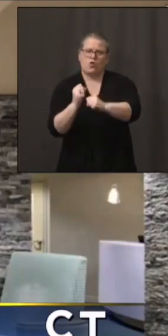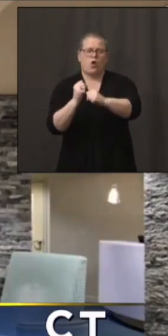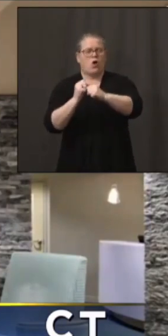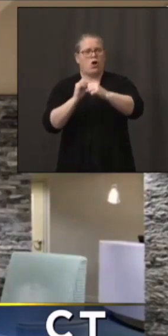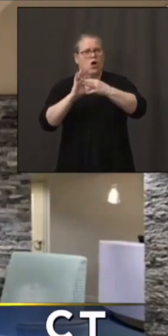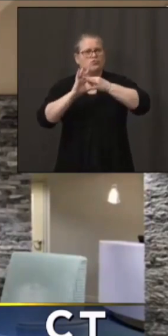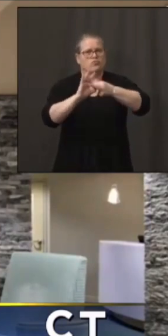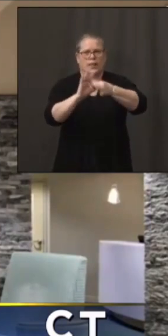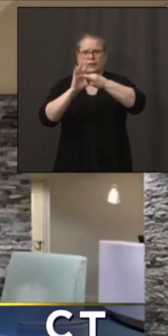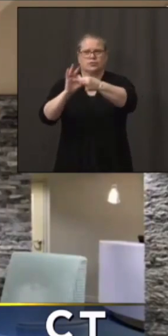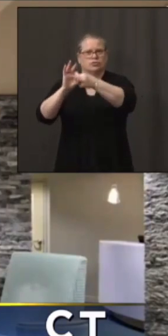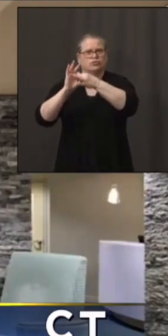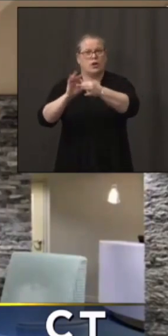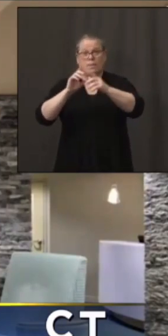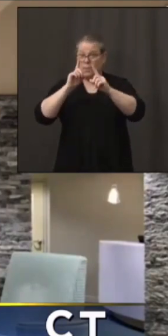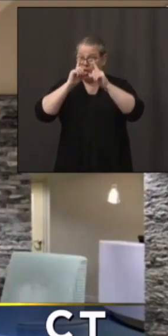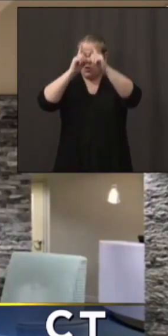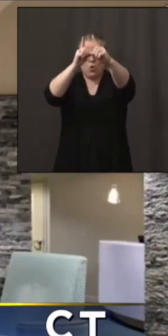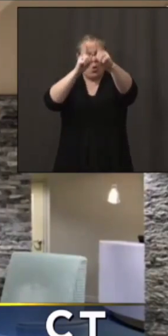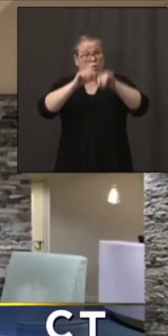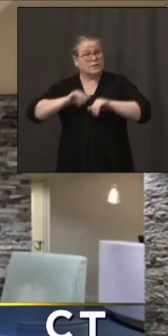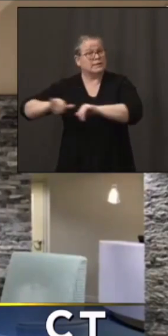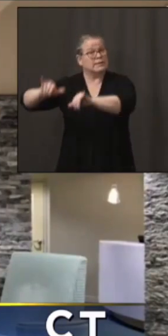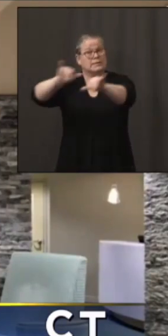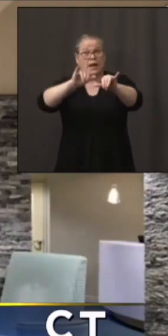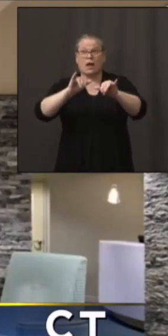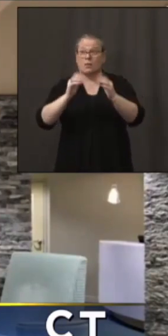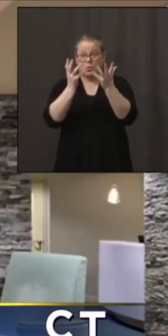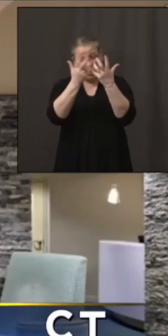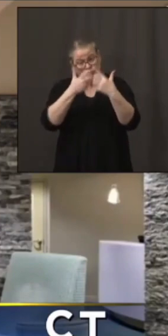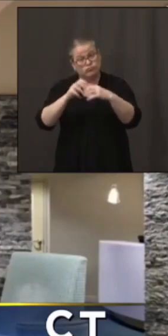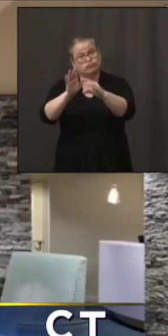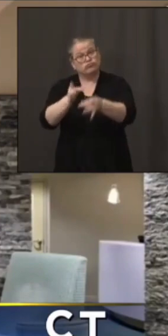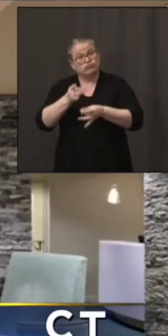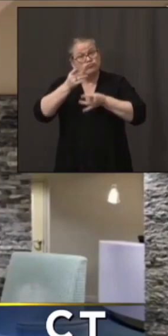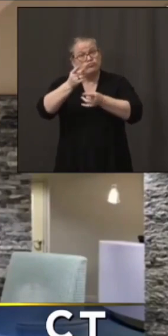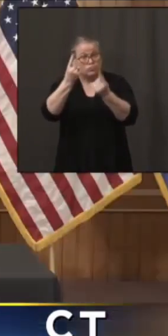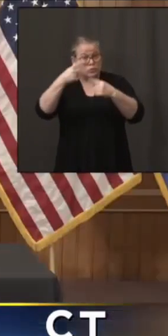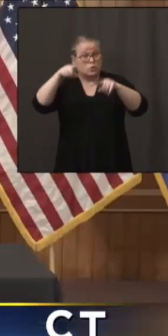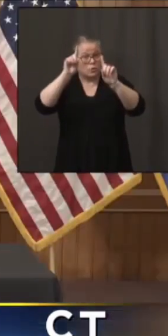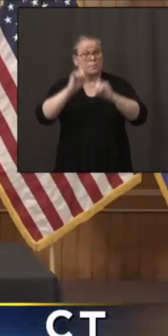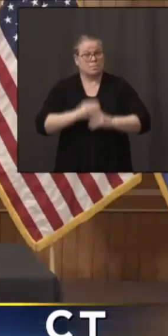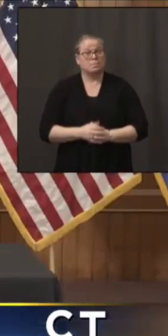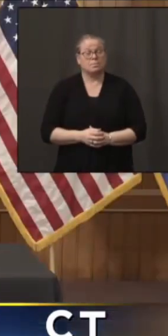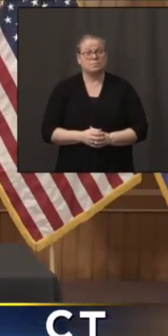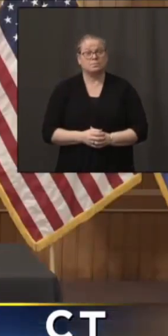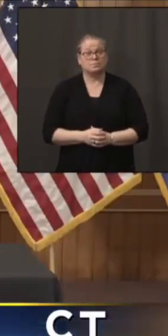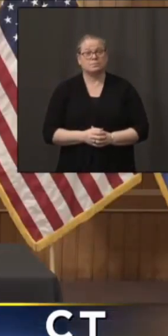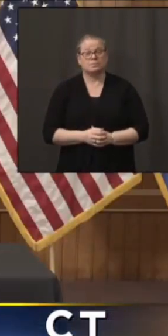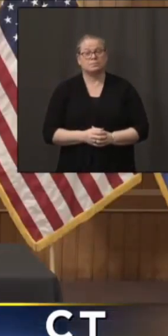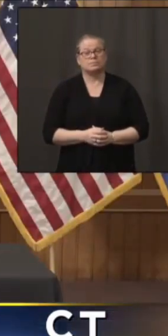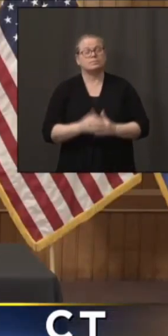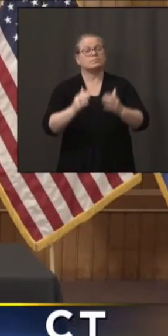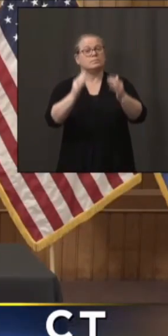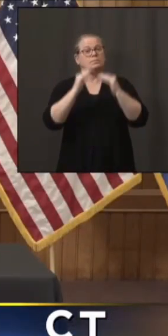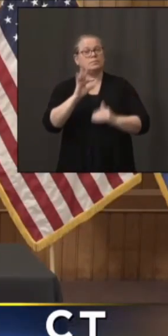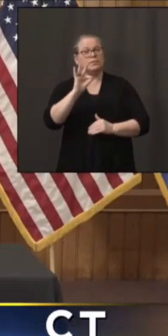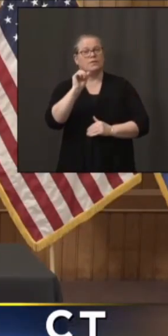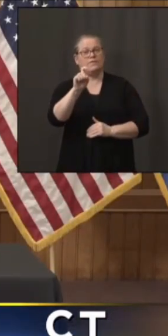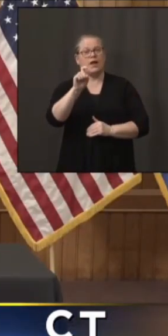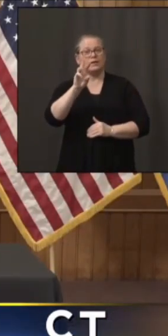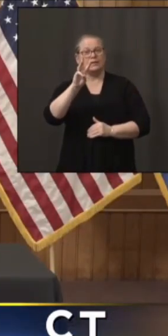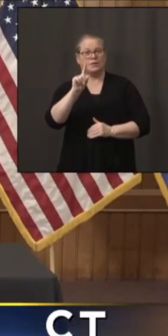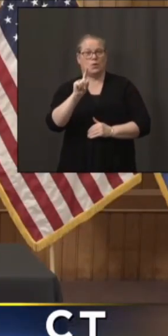a common goal, and we're getting out there and getting it done. 61.